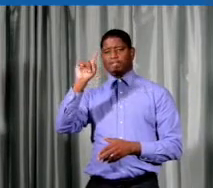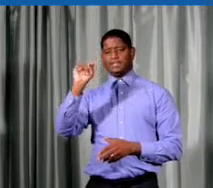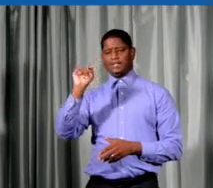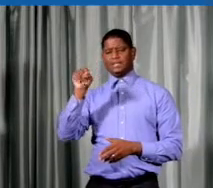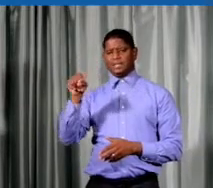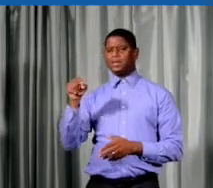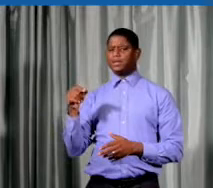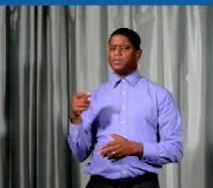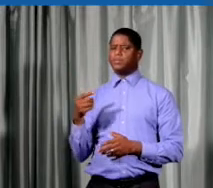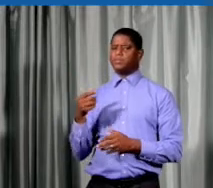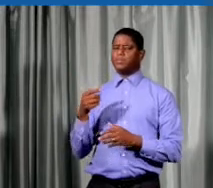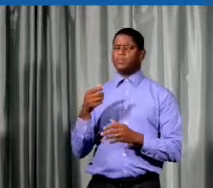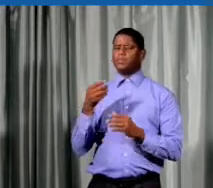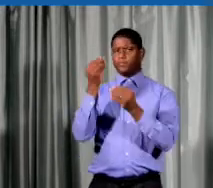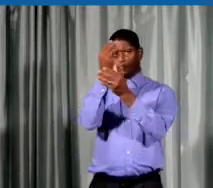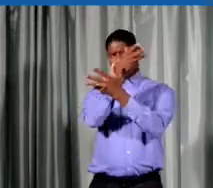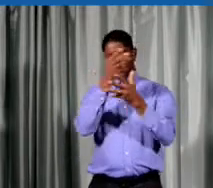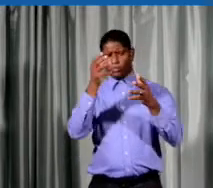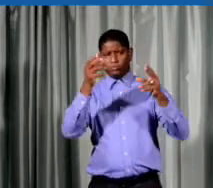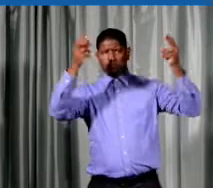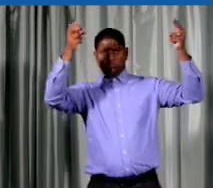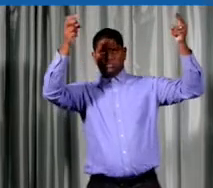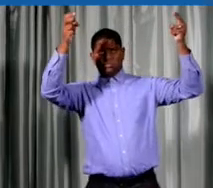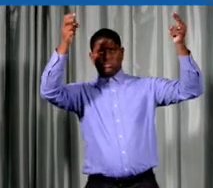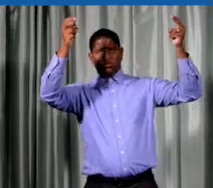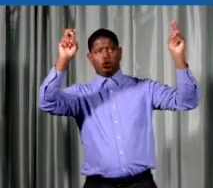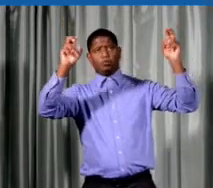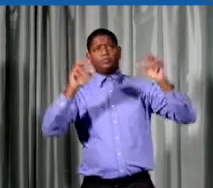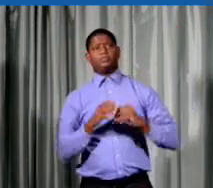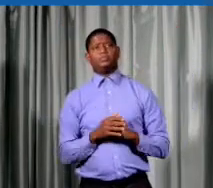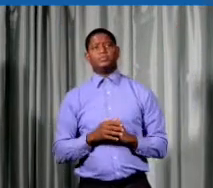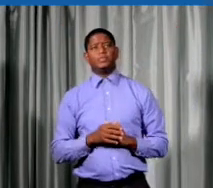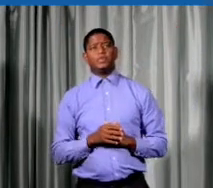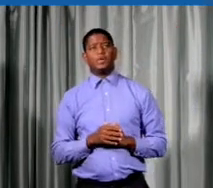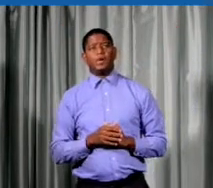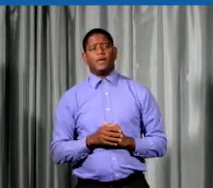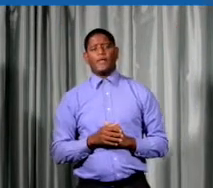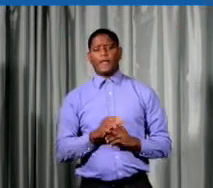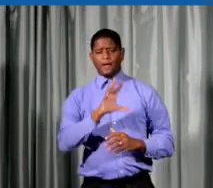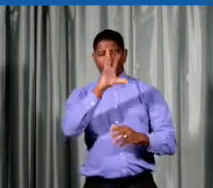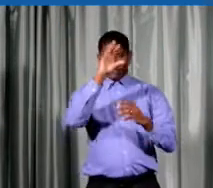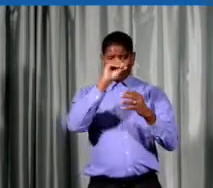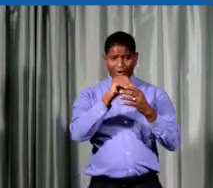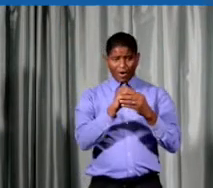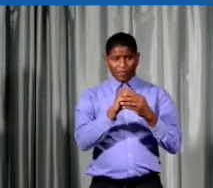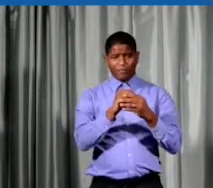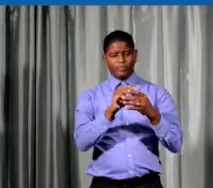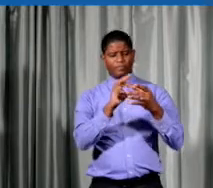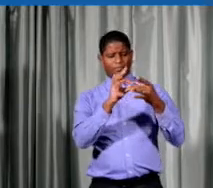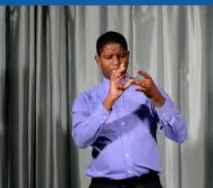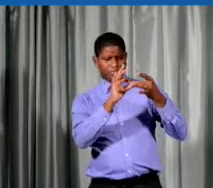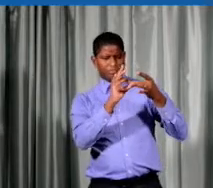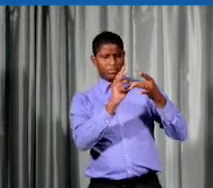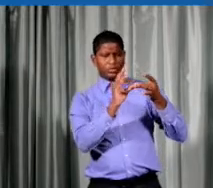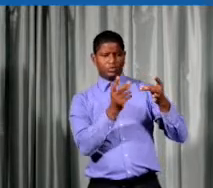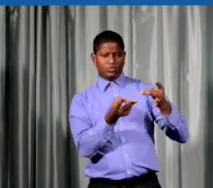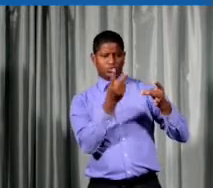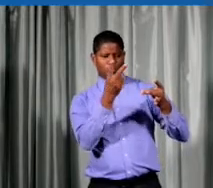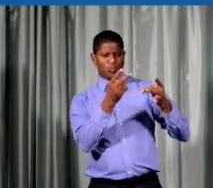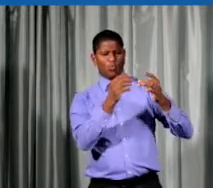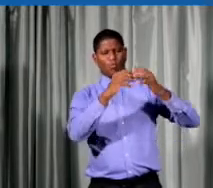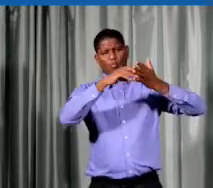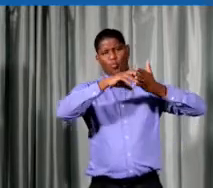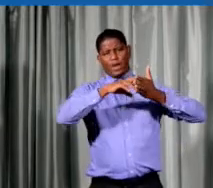businesses and with most individuals, life tends to snap you at your weakest link. The two biggest weakest links in my experience,